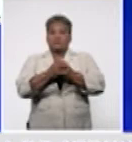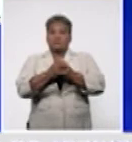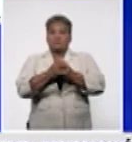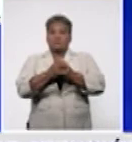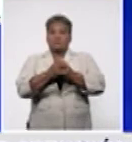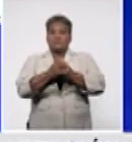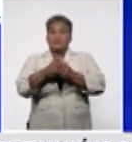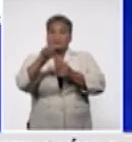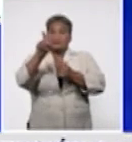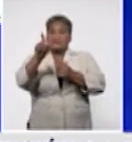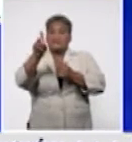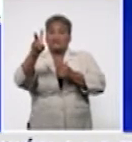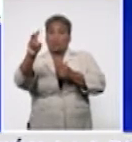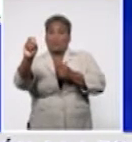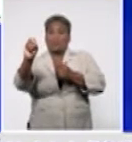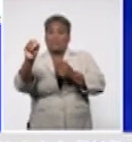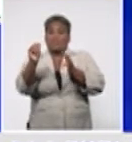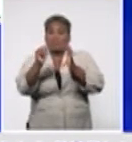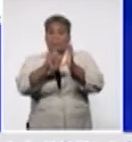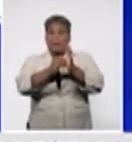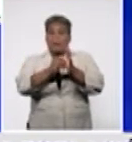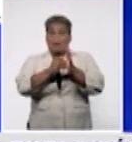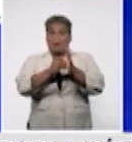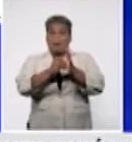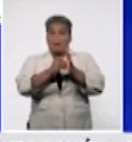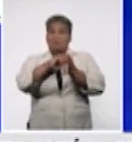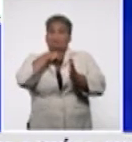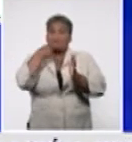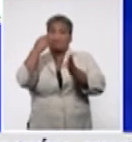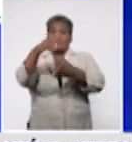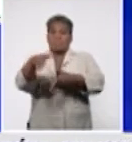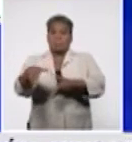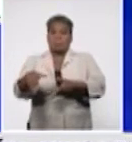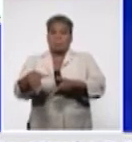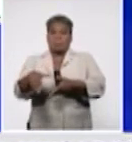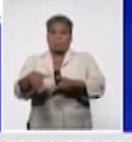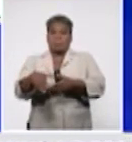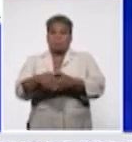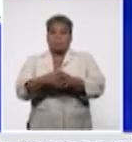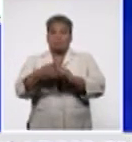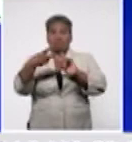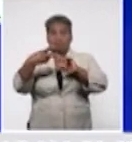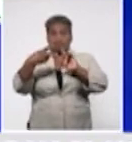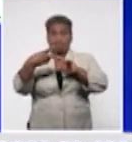120,828 fatalities. India comes next with